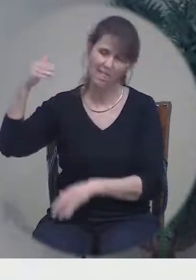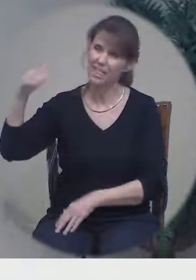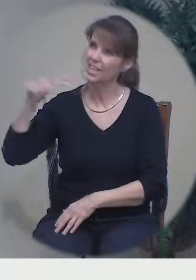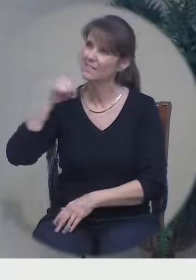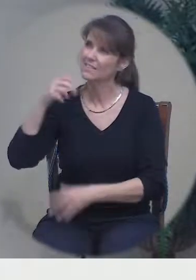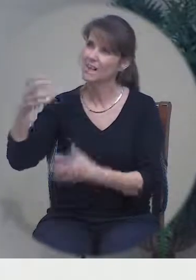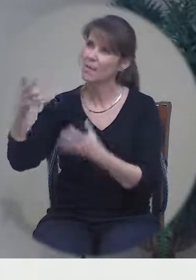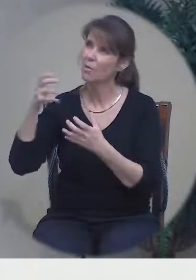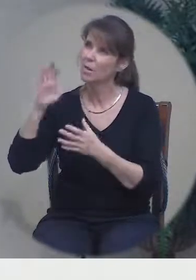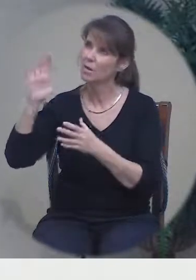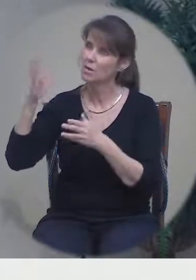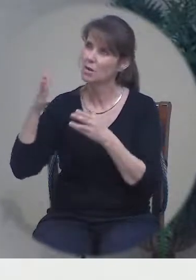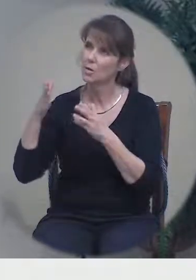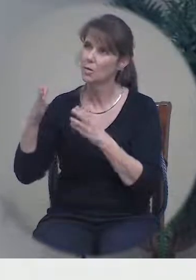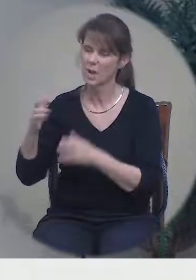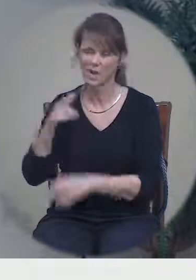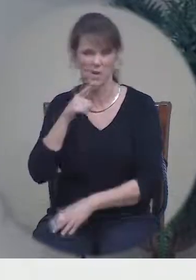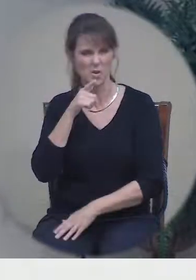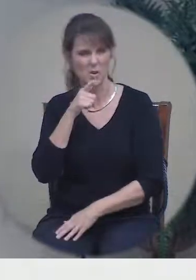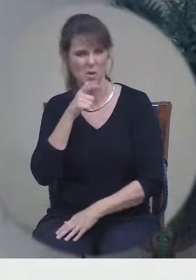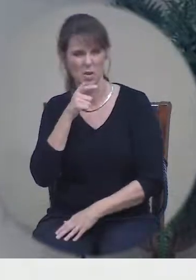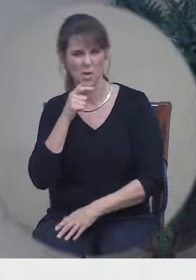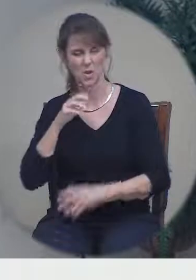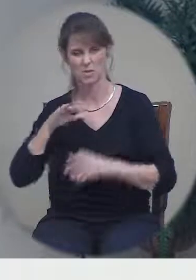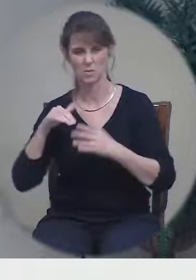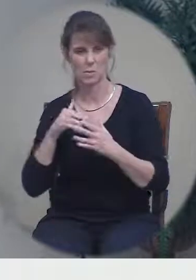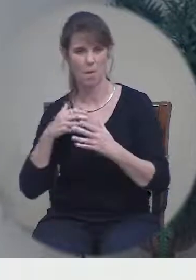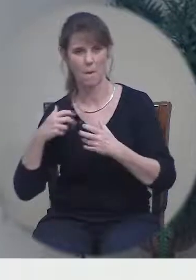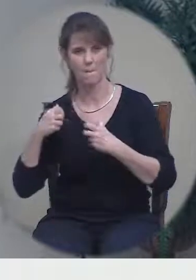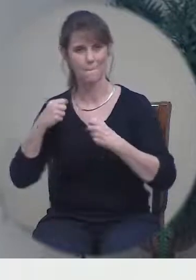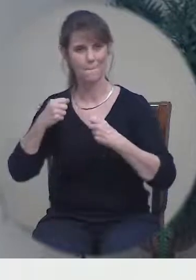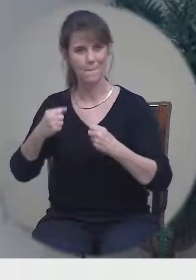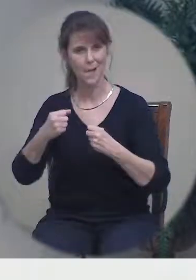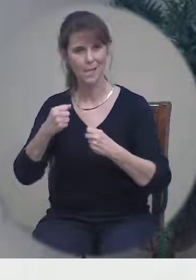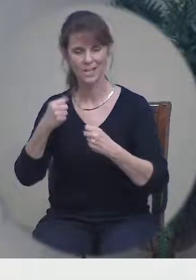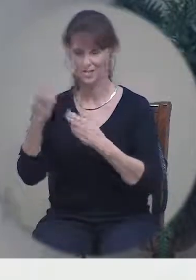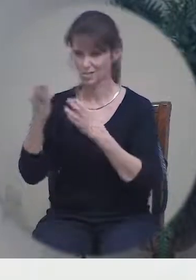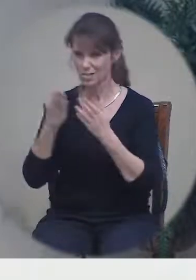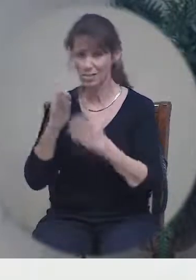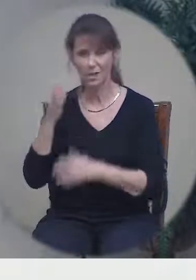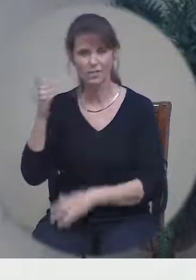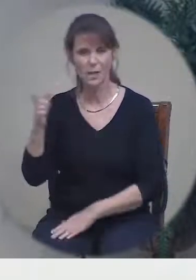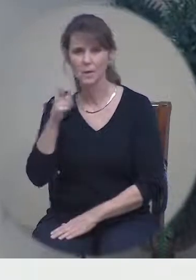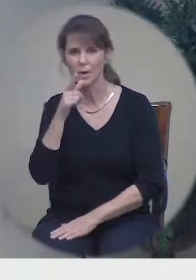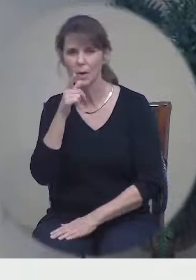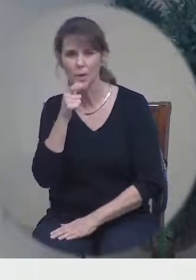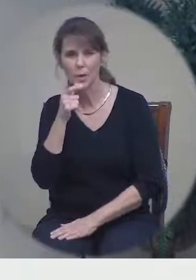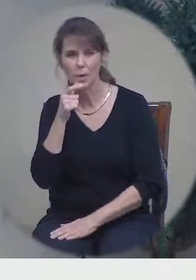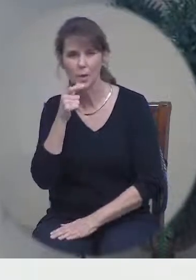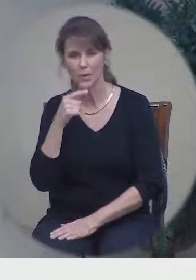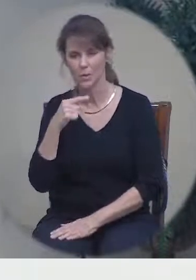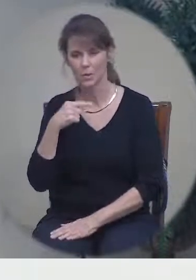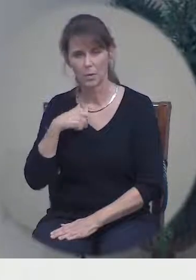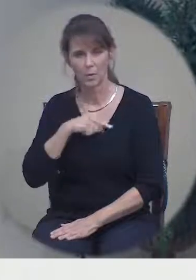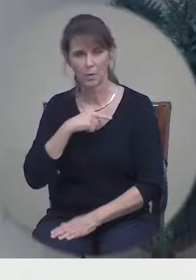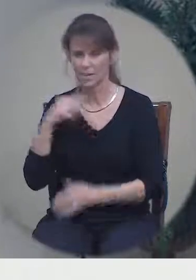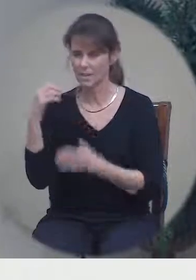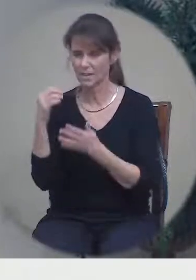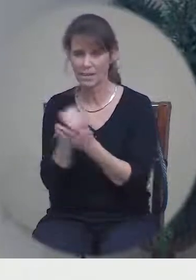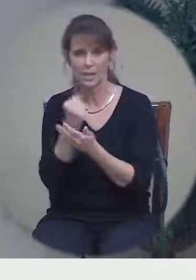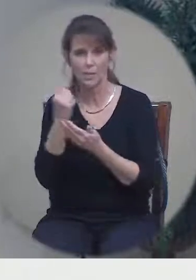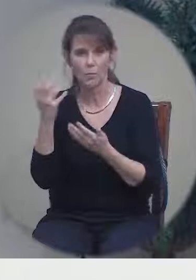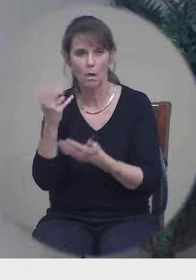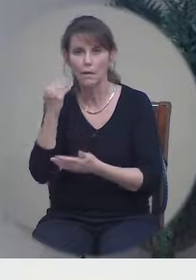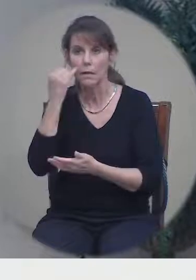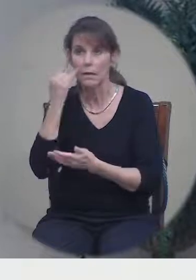the Almighty that we should serve him? What would we gain if we entreat him?" That's the attitude that